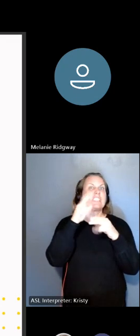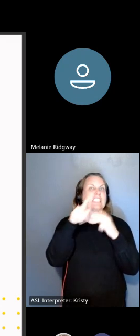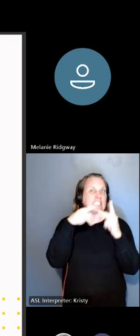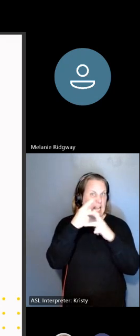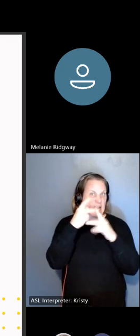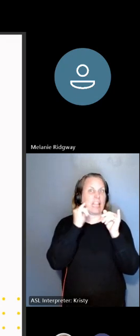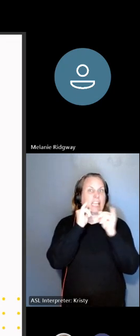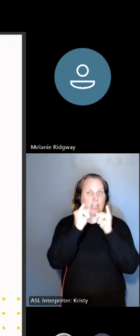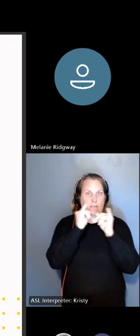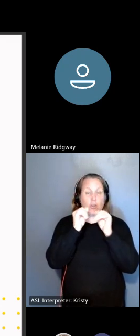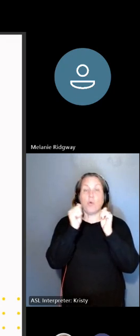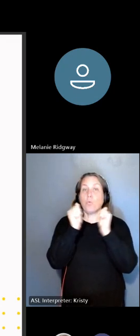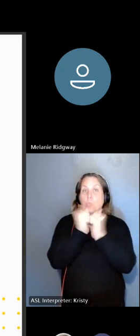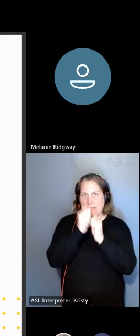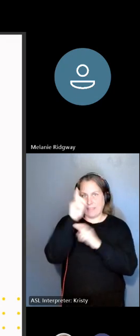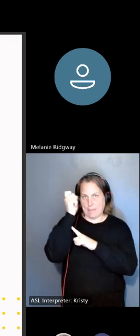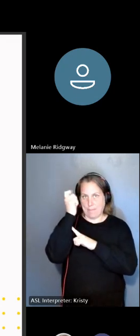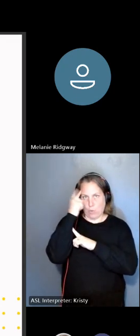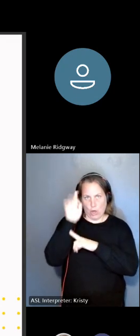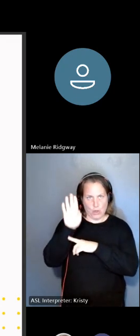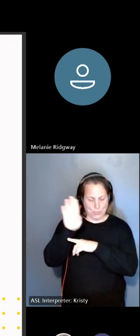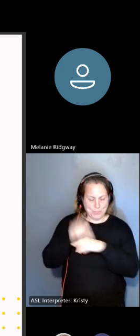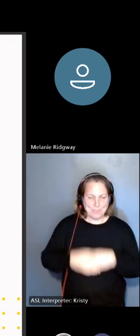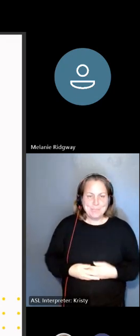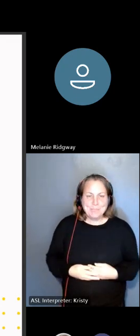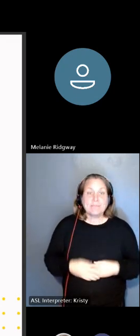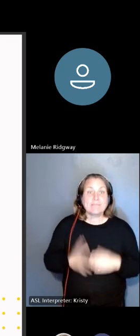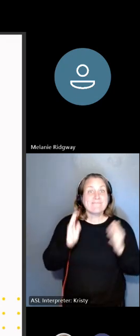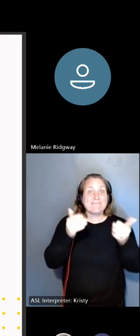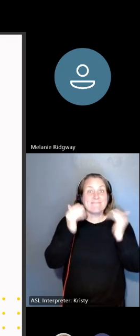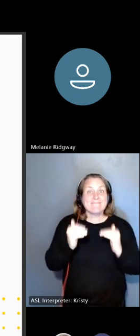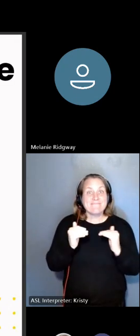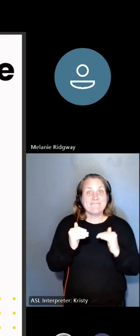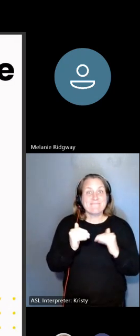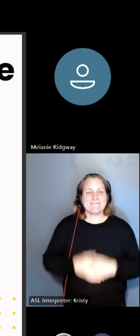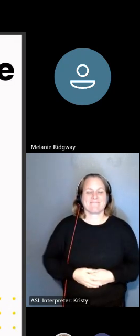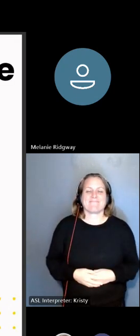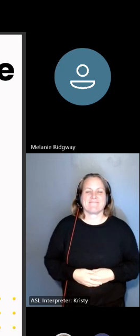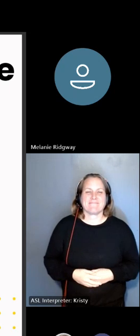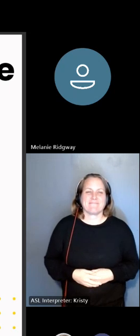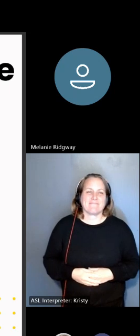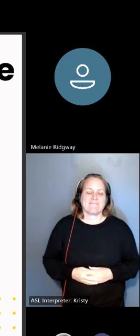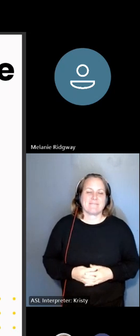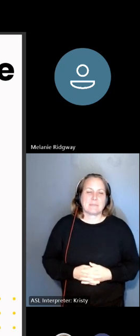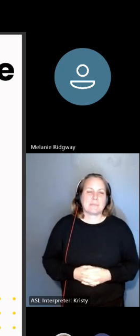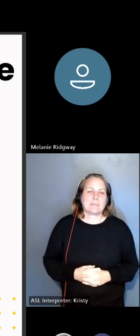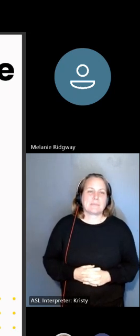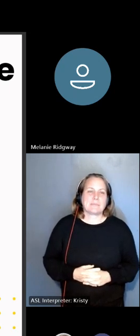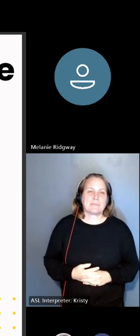an employer. Next up, please forward.